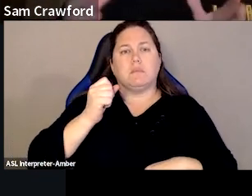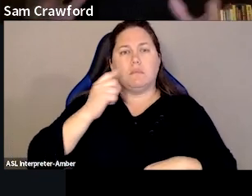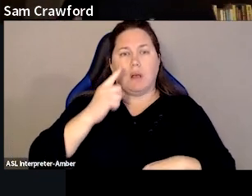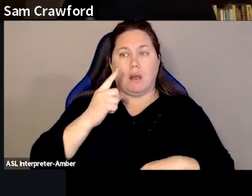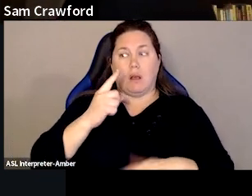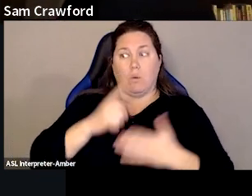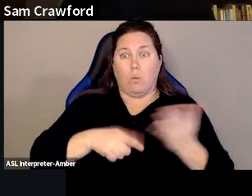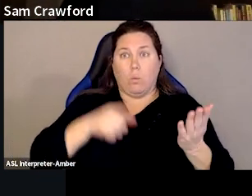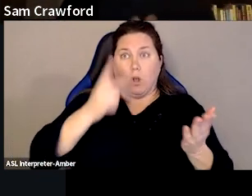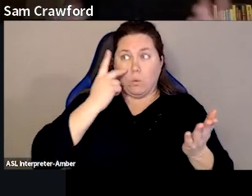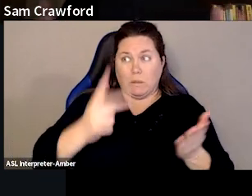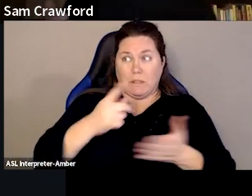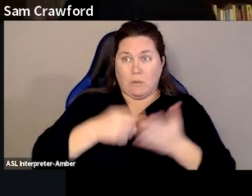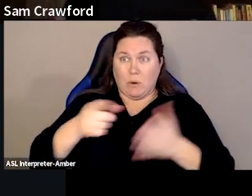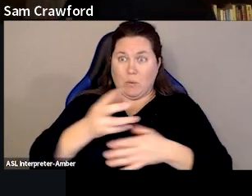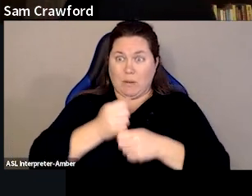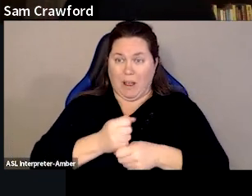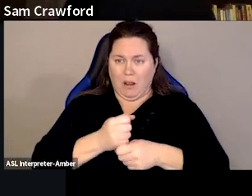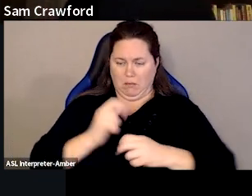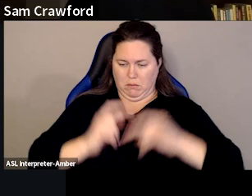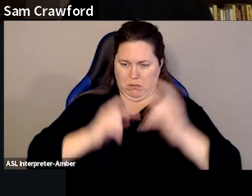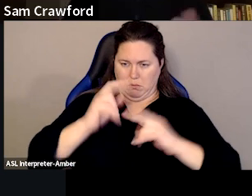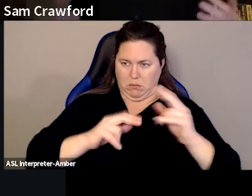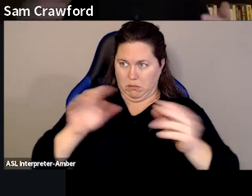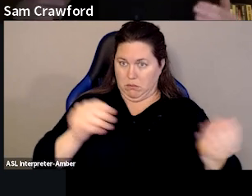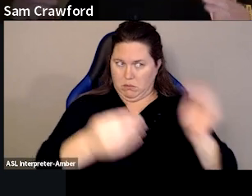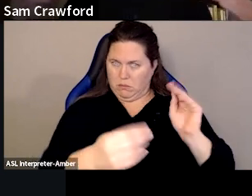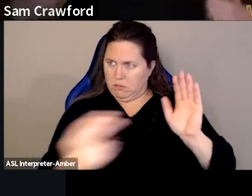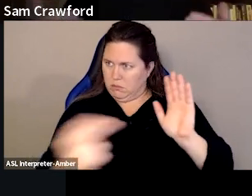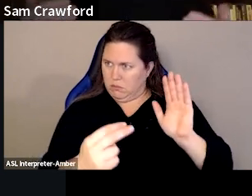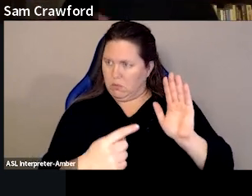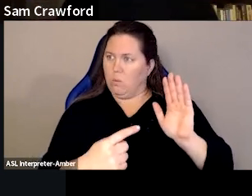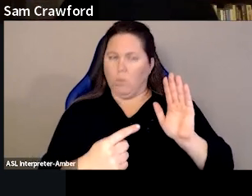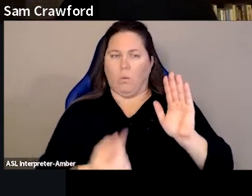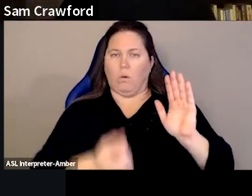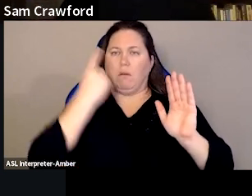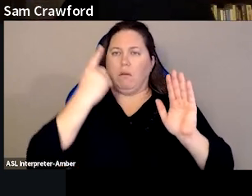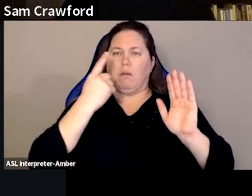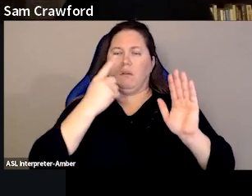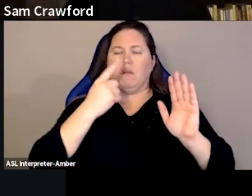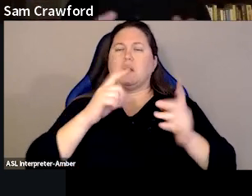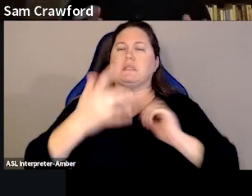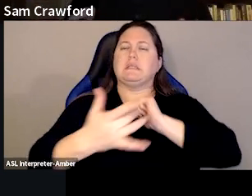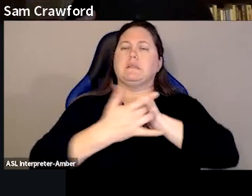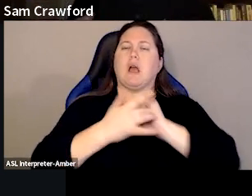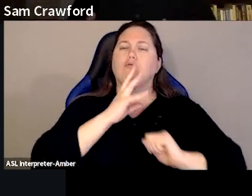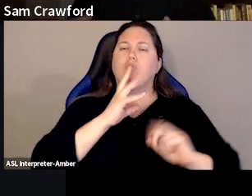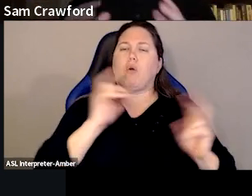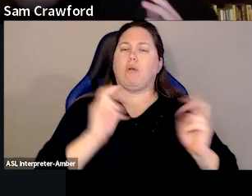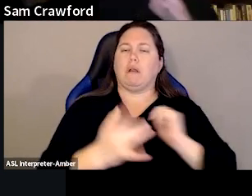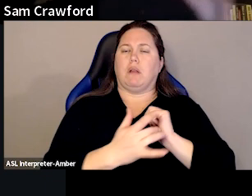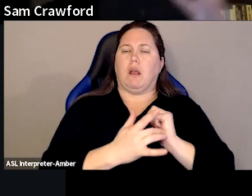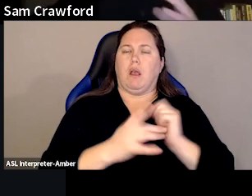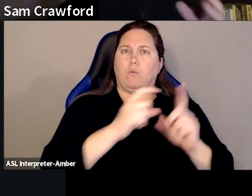get: visual builders. The need for technical talk, it's been massively reduced. So instead of having to